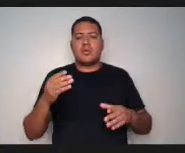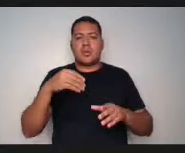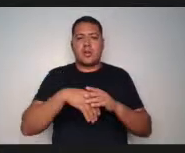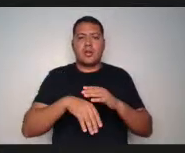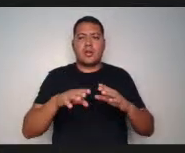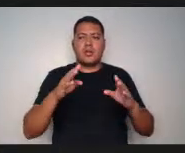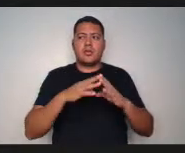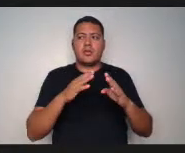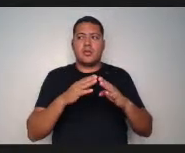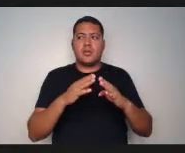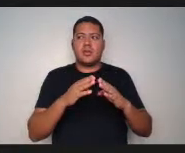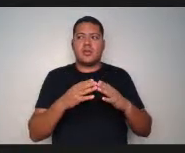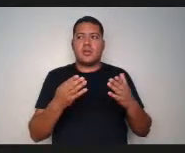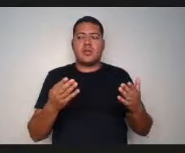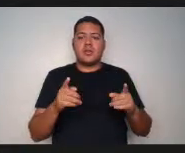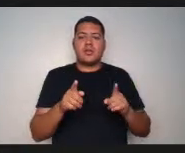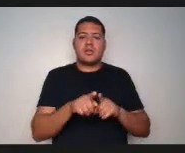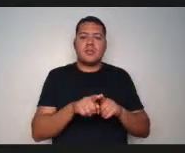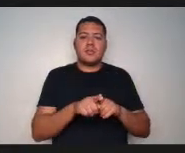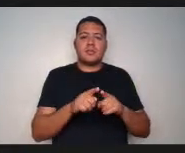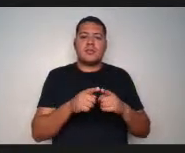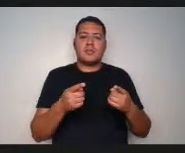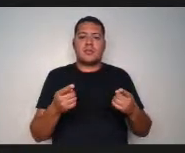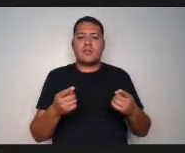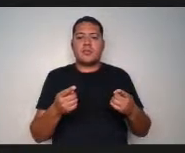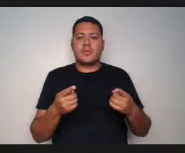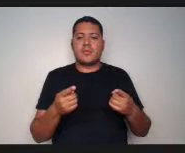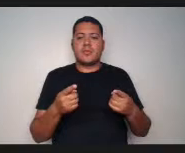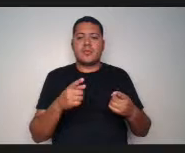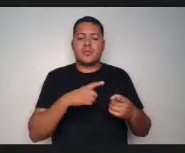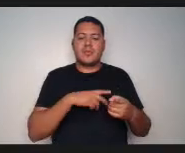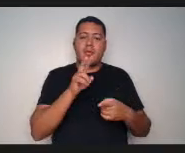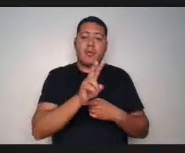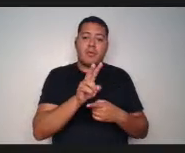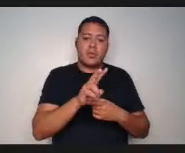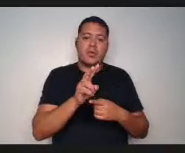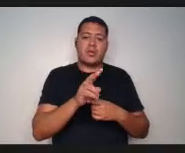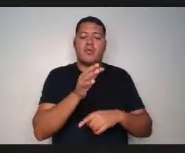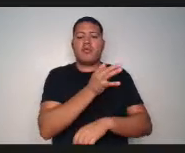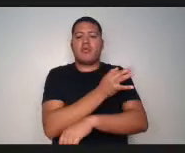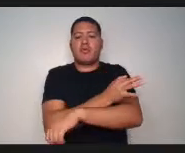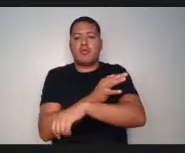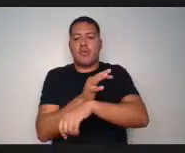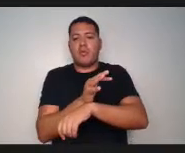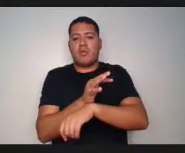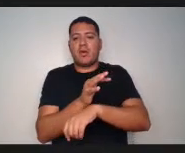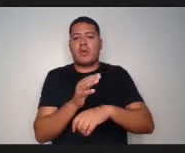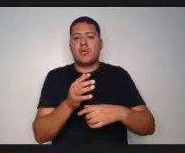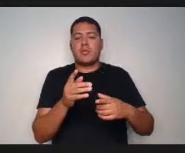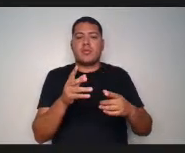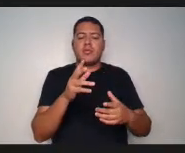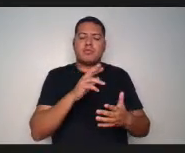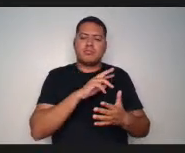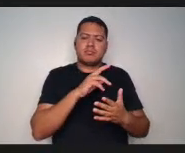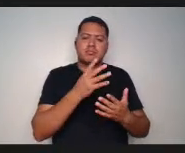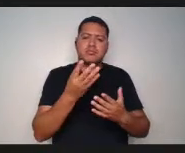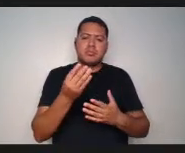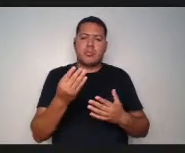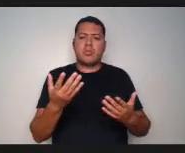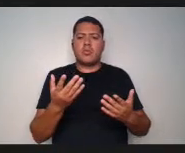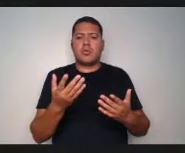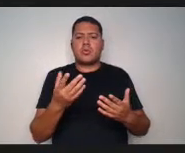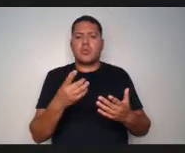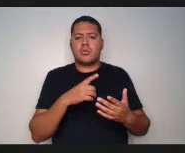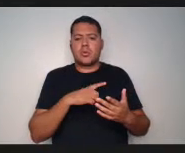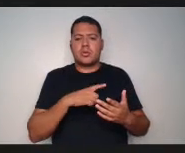often, and oftentimes without access to health and safety